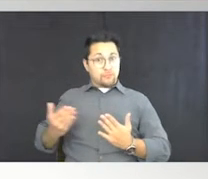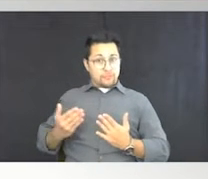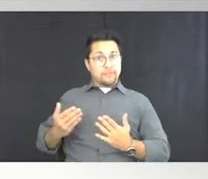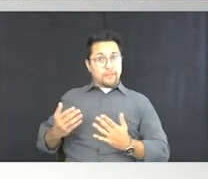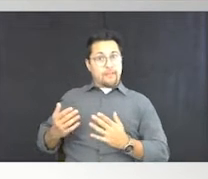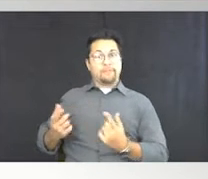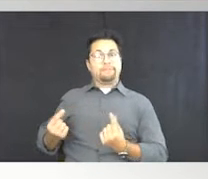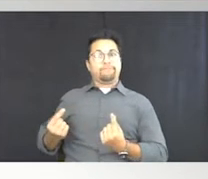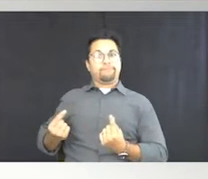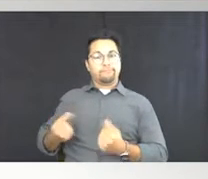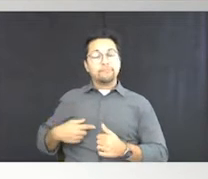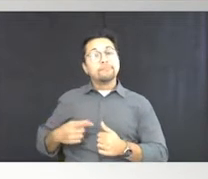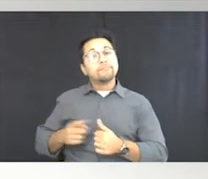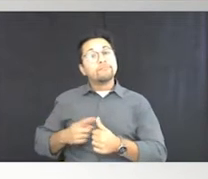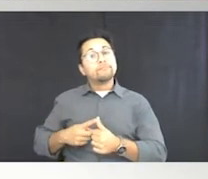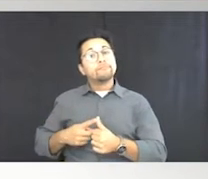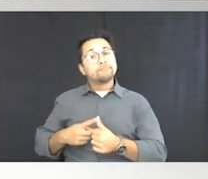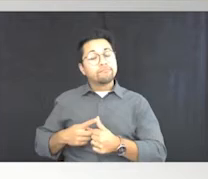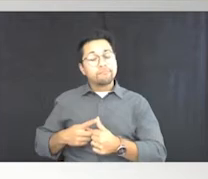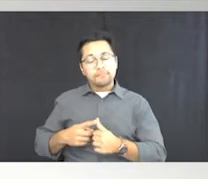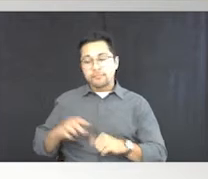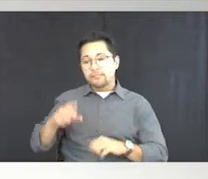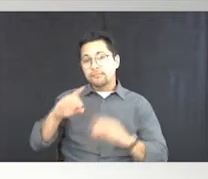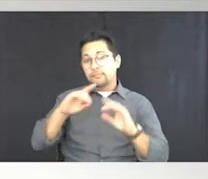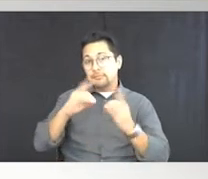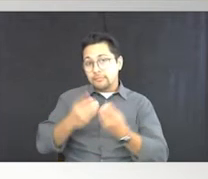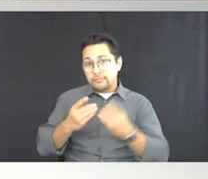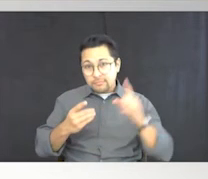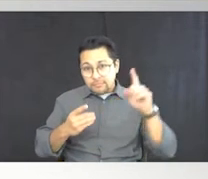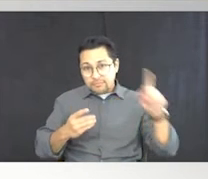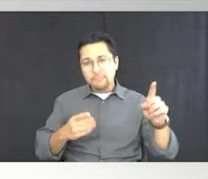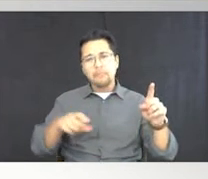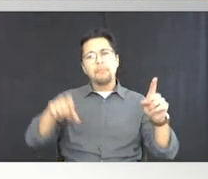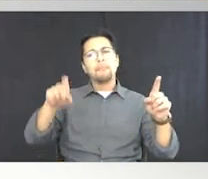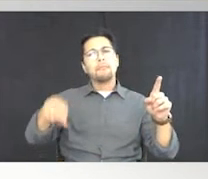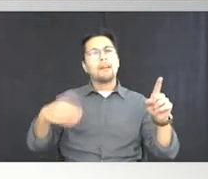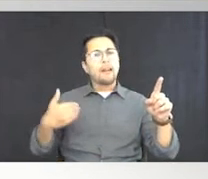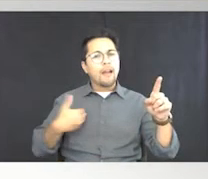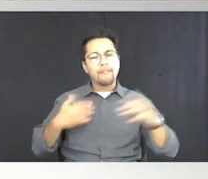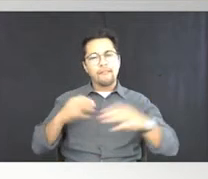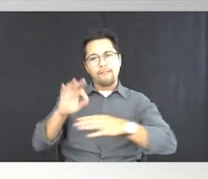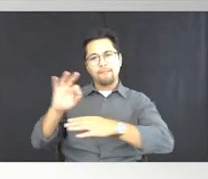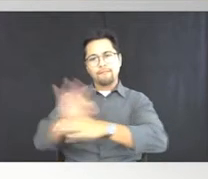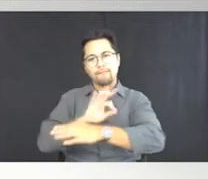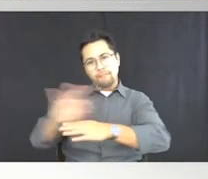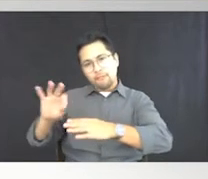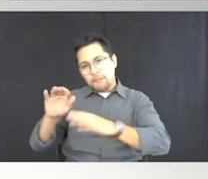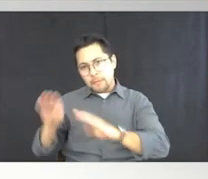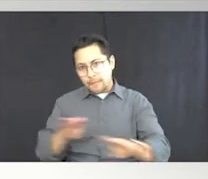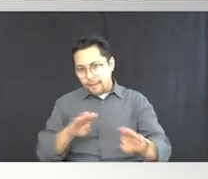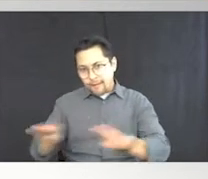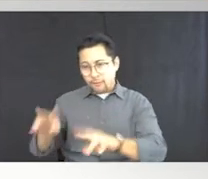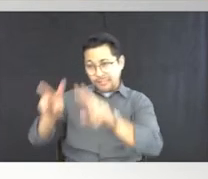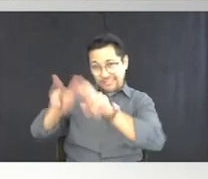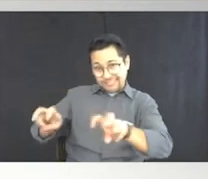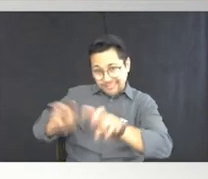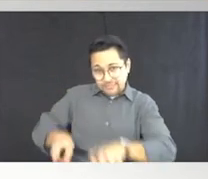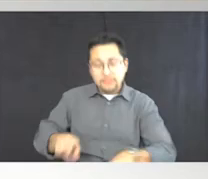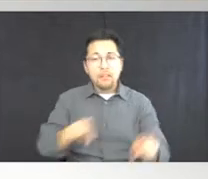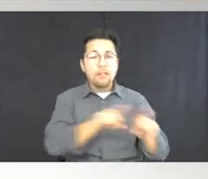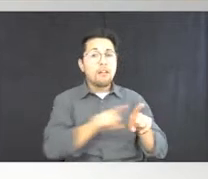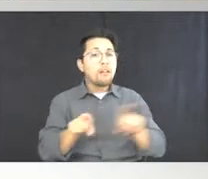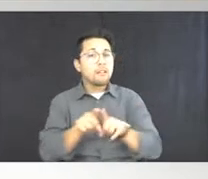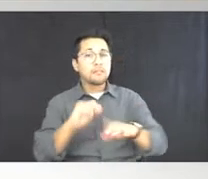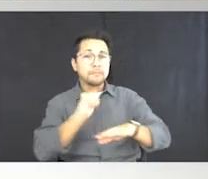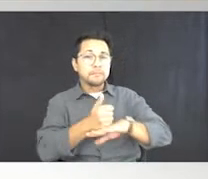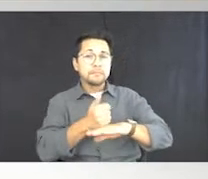The first thing is the district must conduct a functional behavioral assessment and develop a